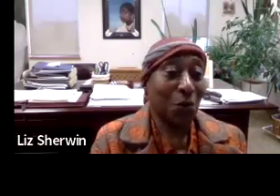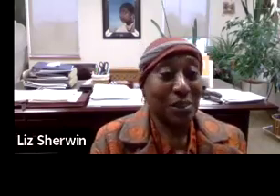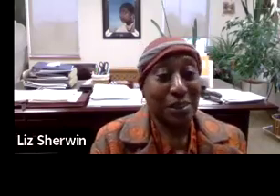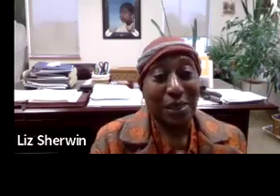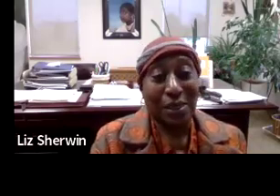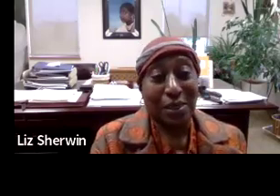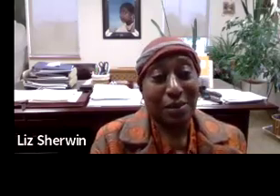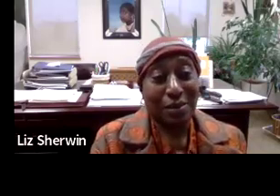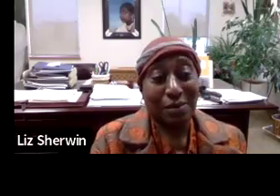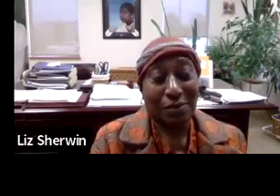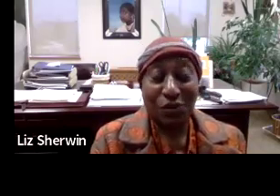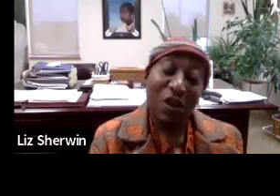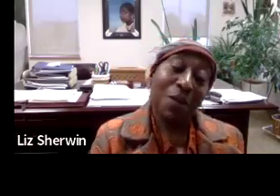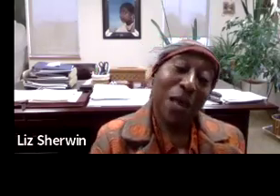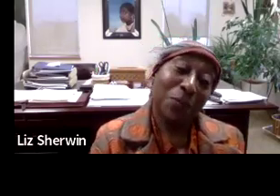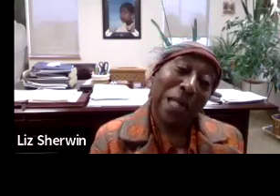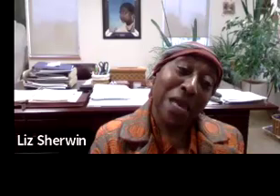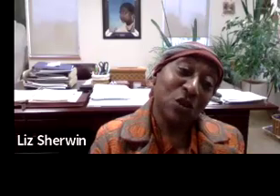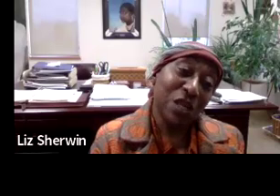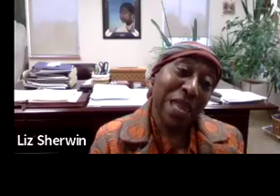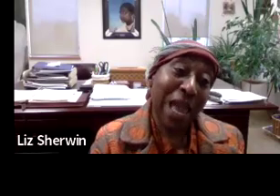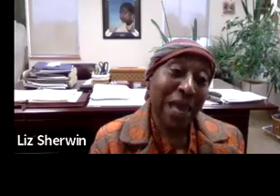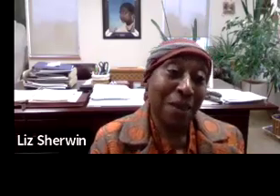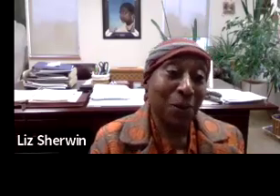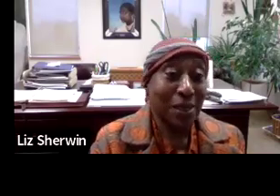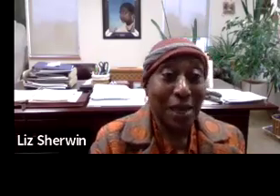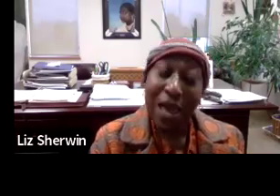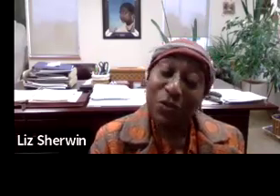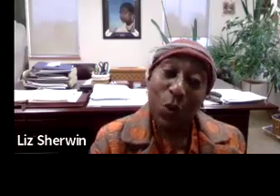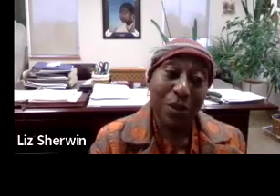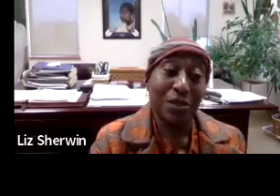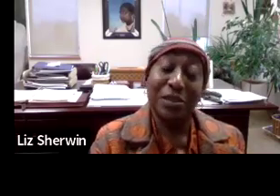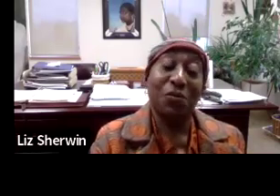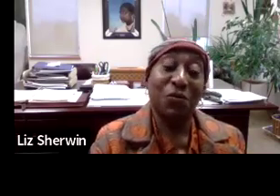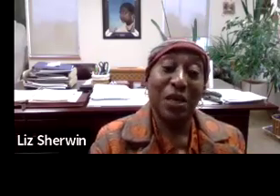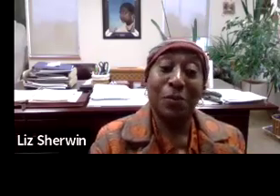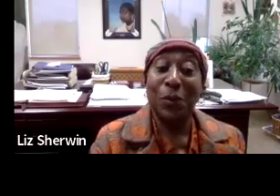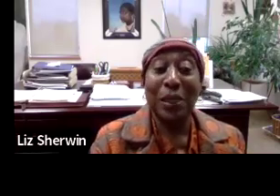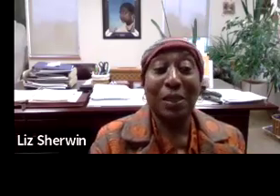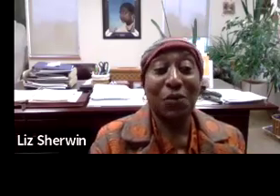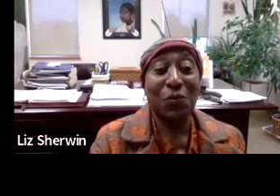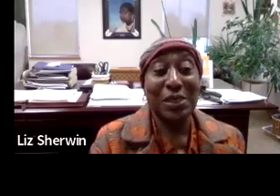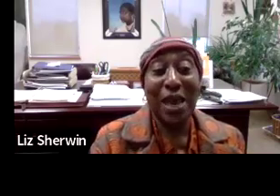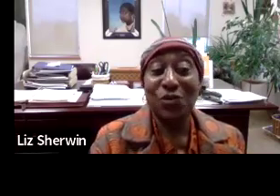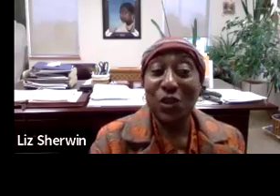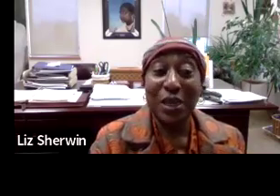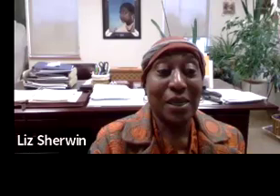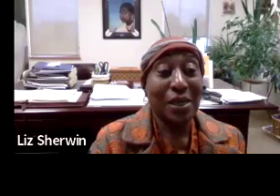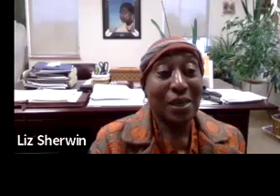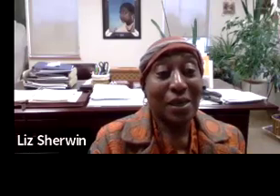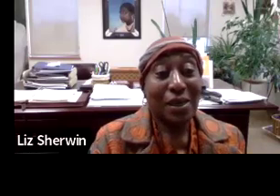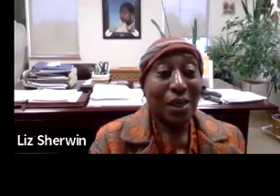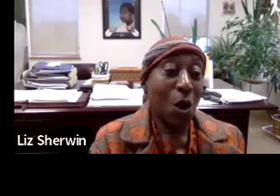there was a job application, and I came in and I thought a Center for Independent Living was